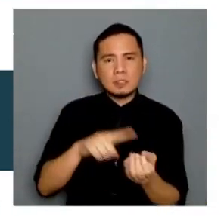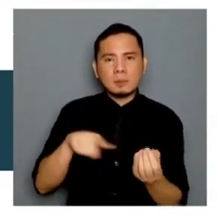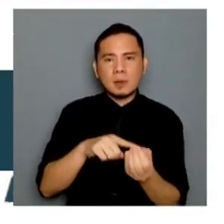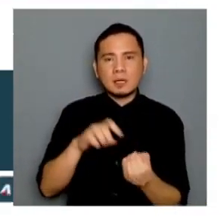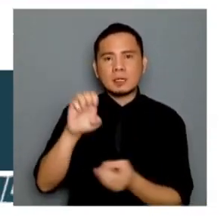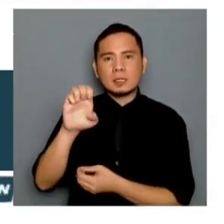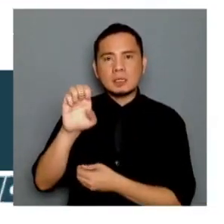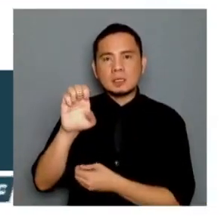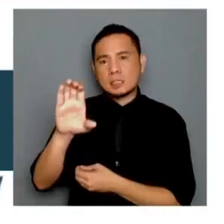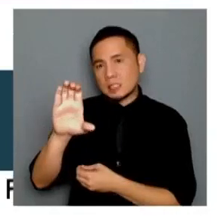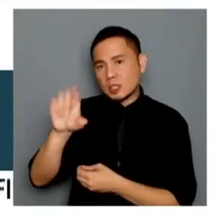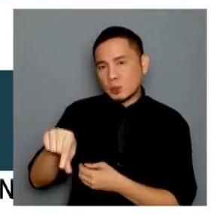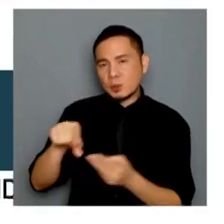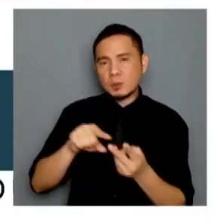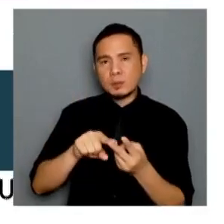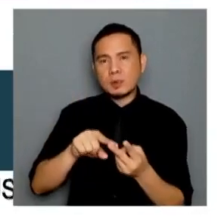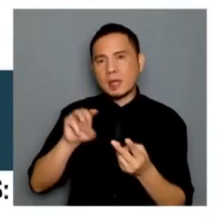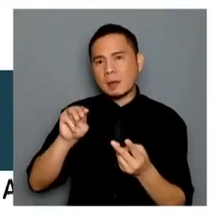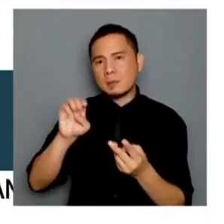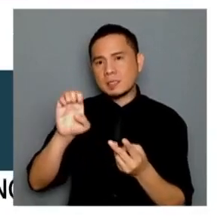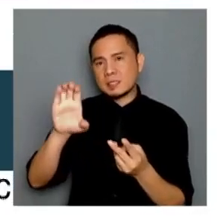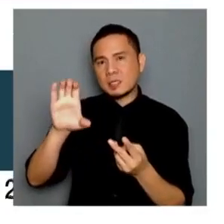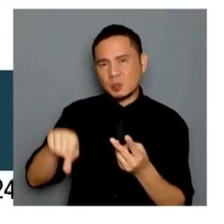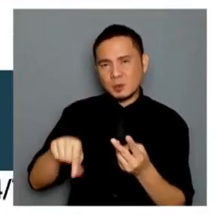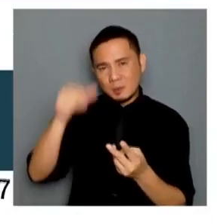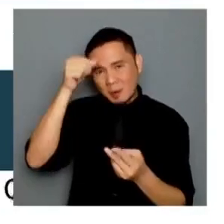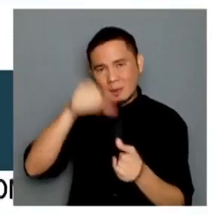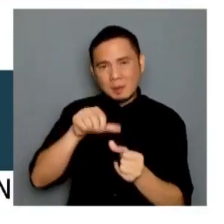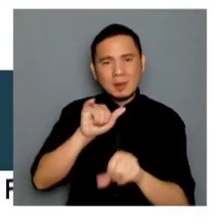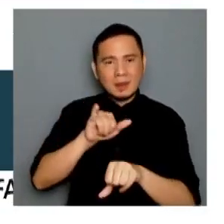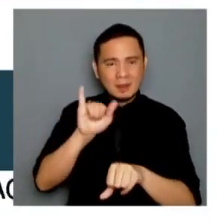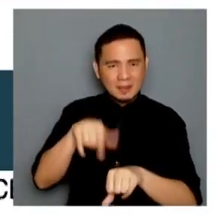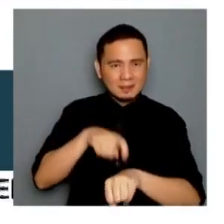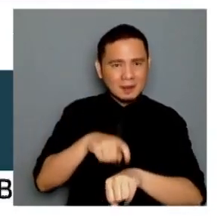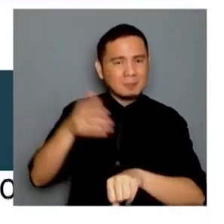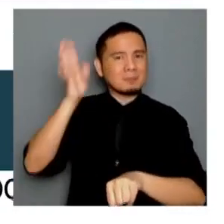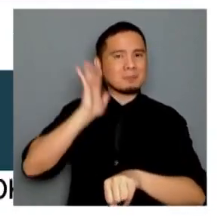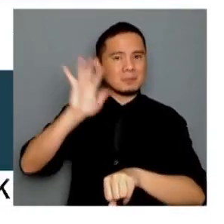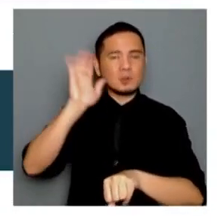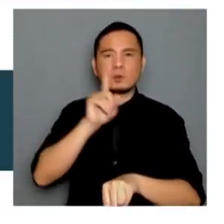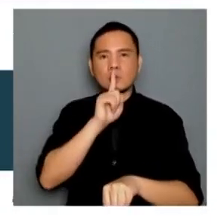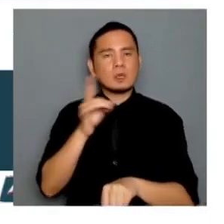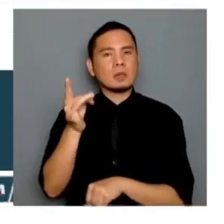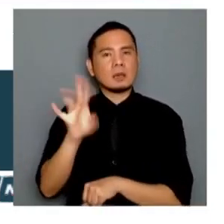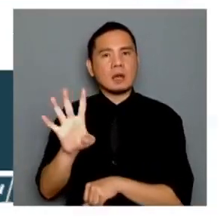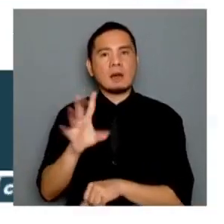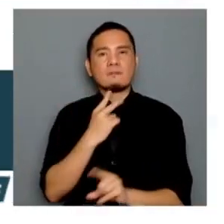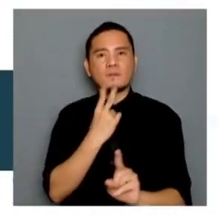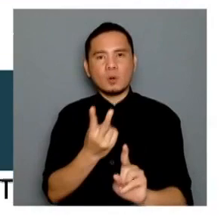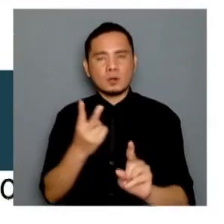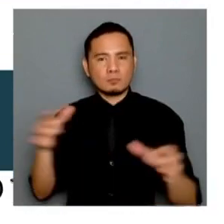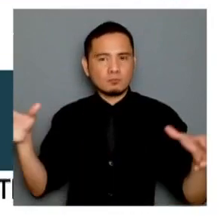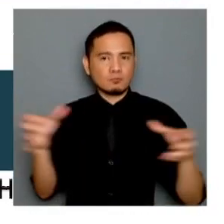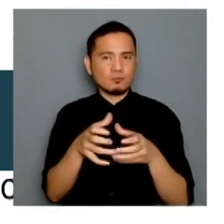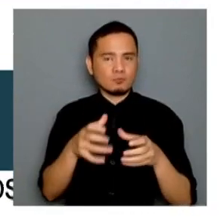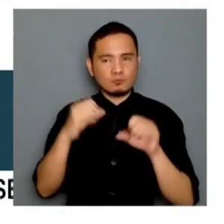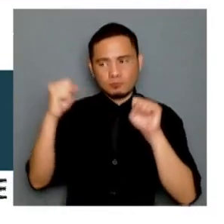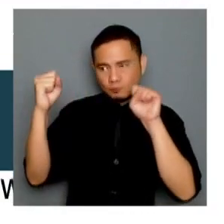remember those times. We always had one voice in Metro Manila, and this allowed us to be able